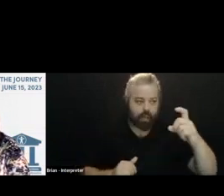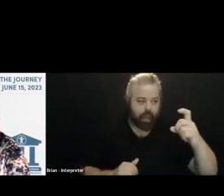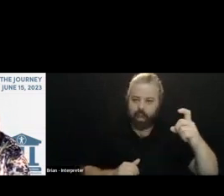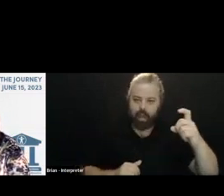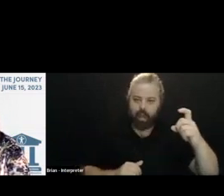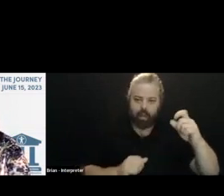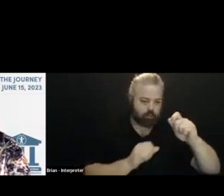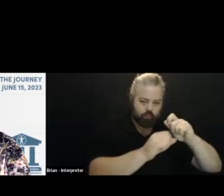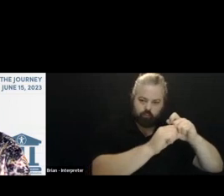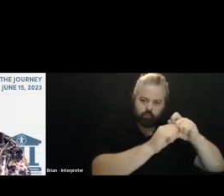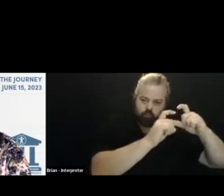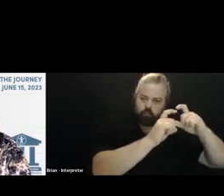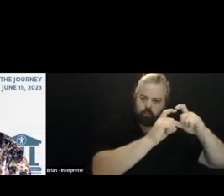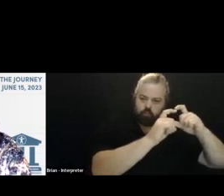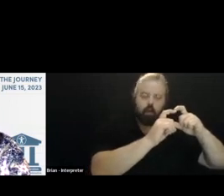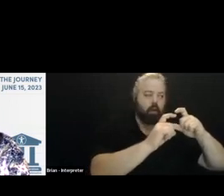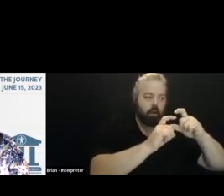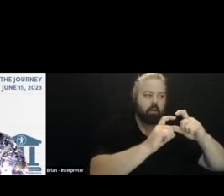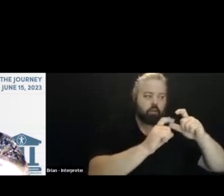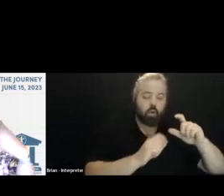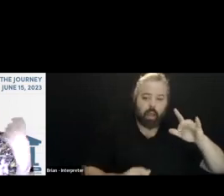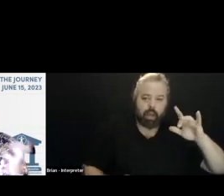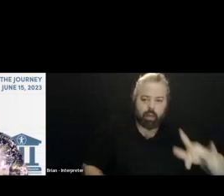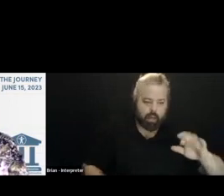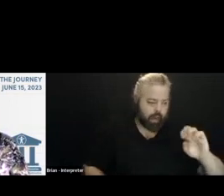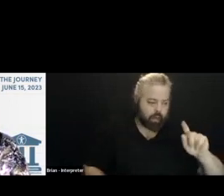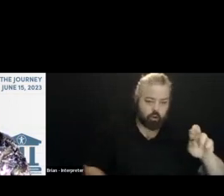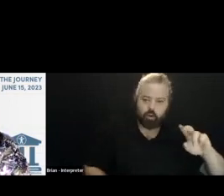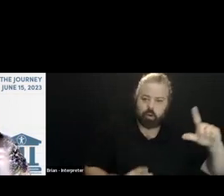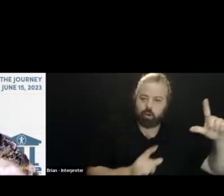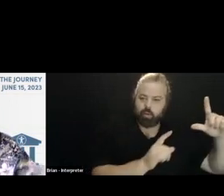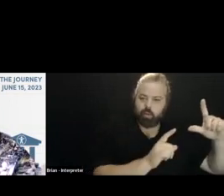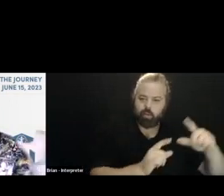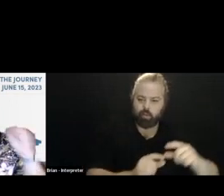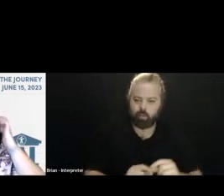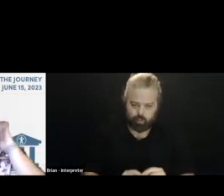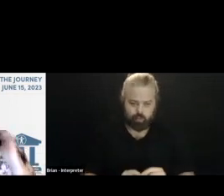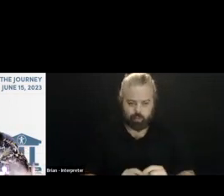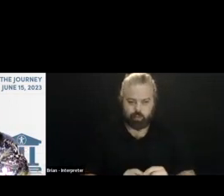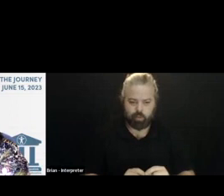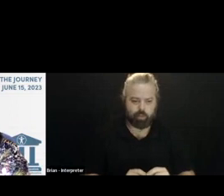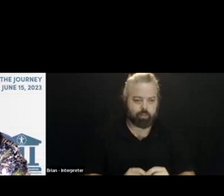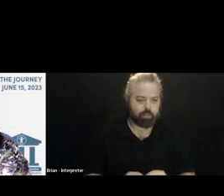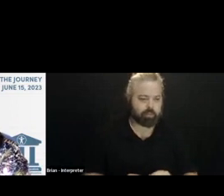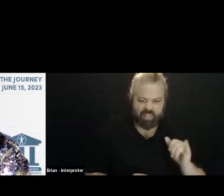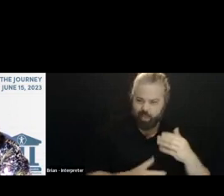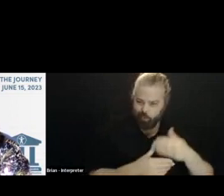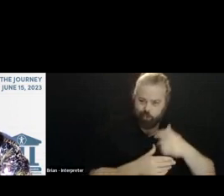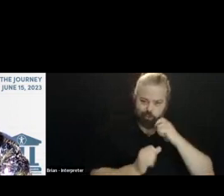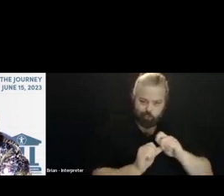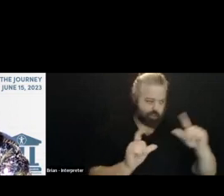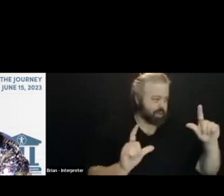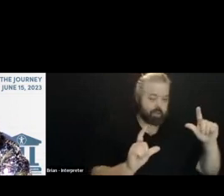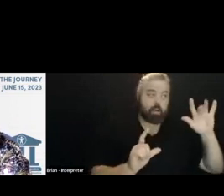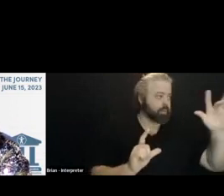shows up. So I can hit enter there on the X button and close that pop-up window that came up, all